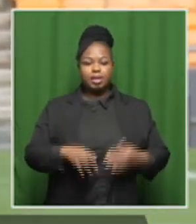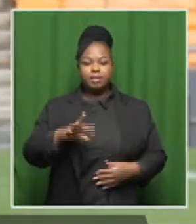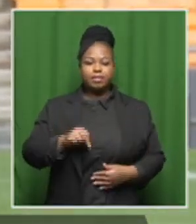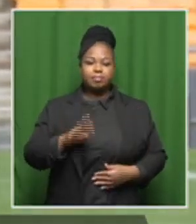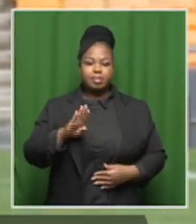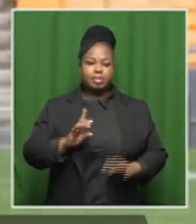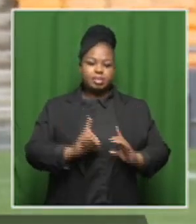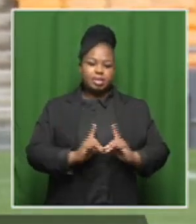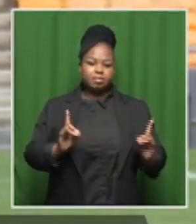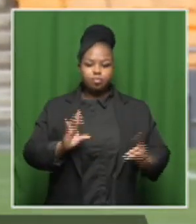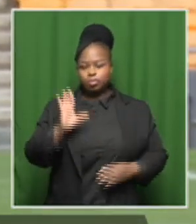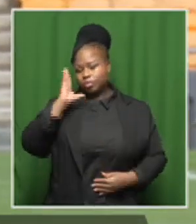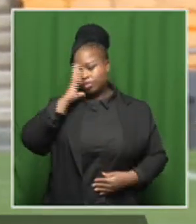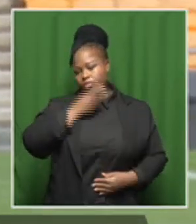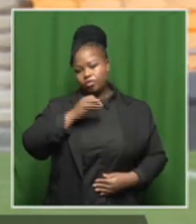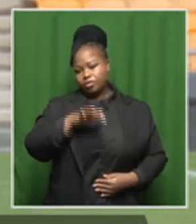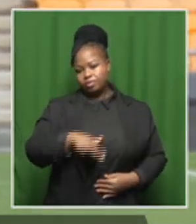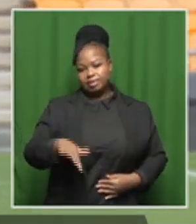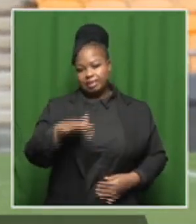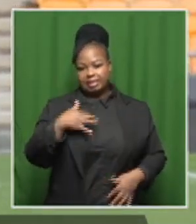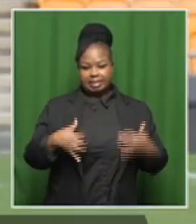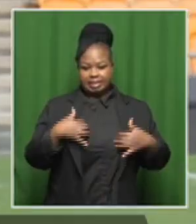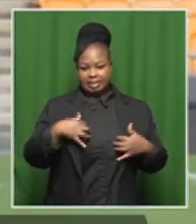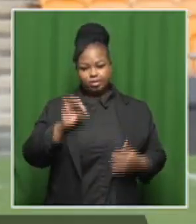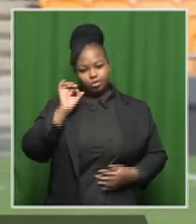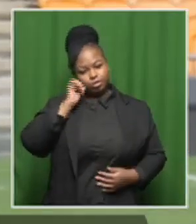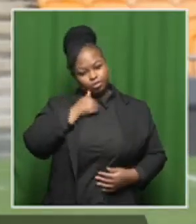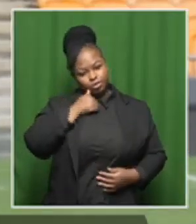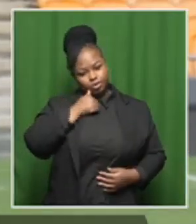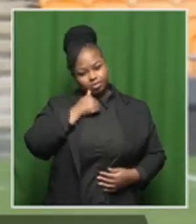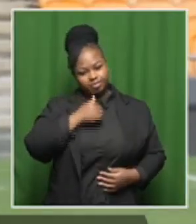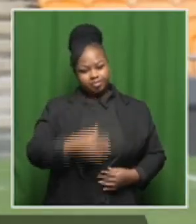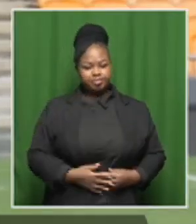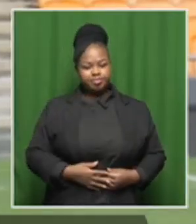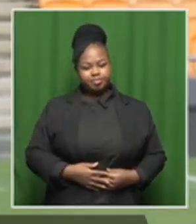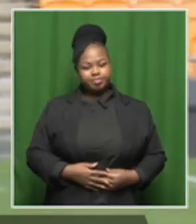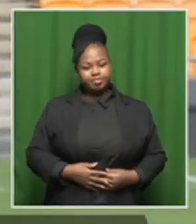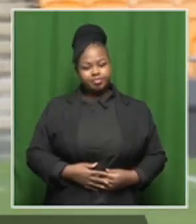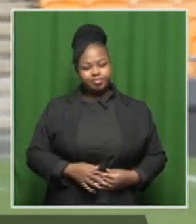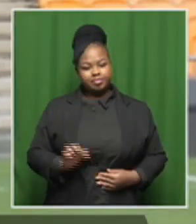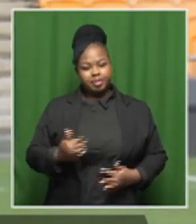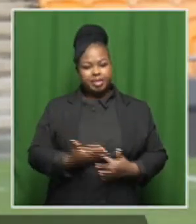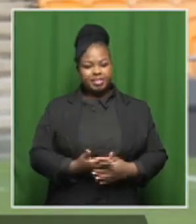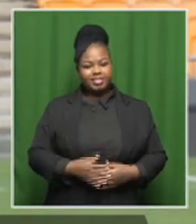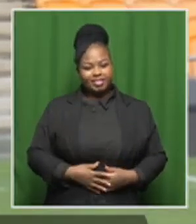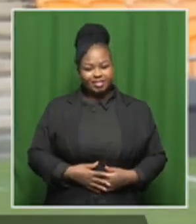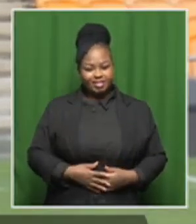Stadium. Beautiful venue. Looking forward to the derby tomorrow. And we'll see you after the short break.